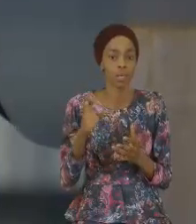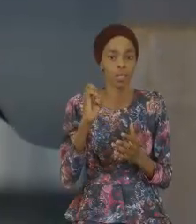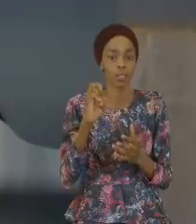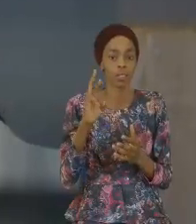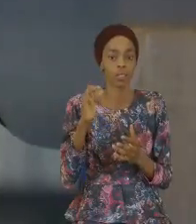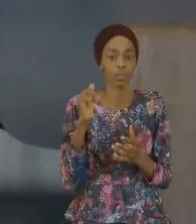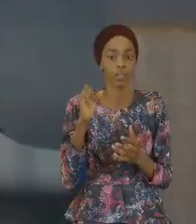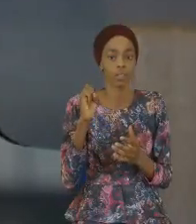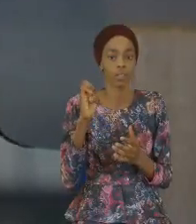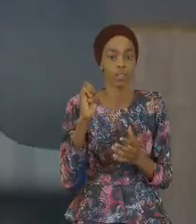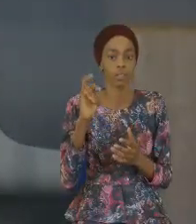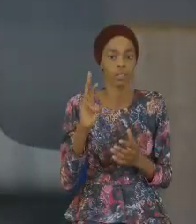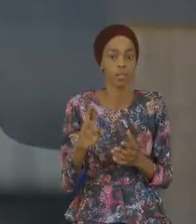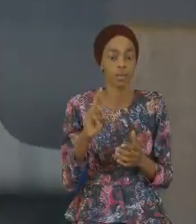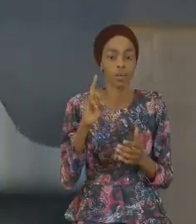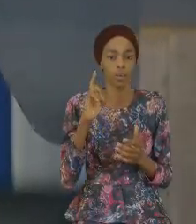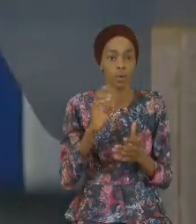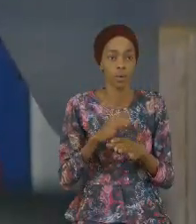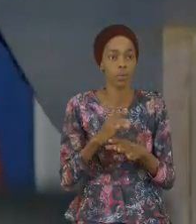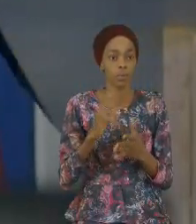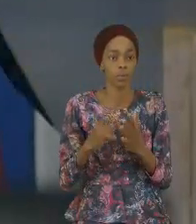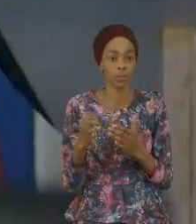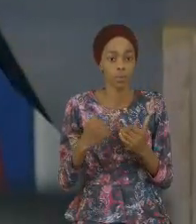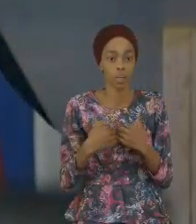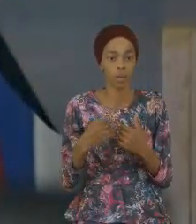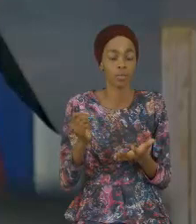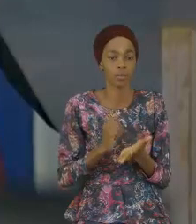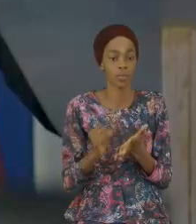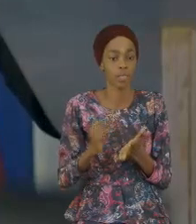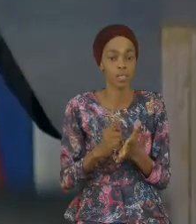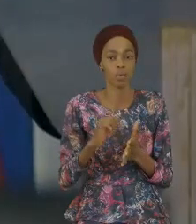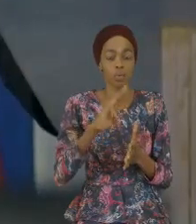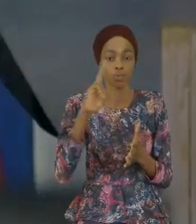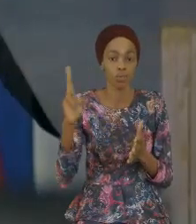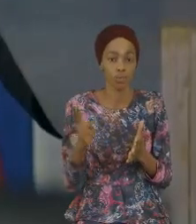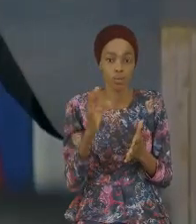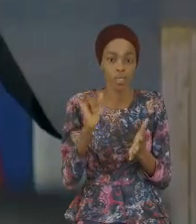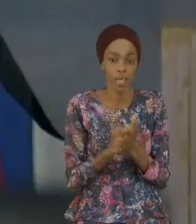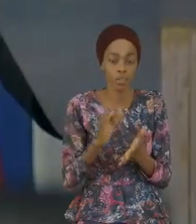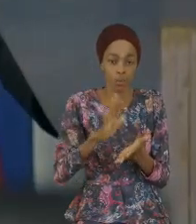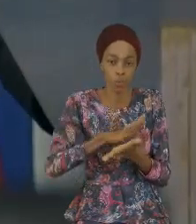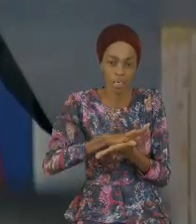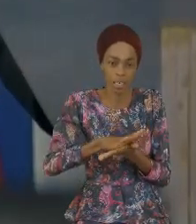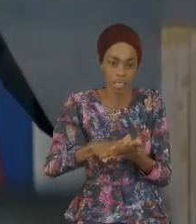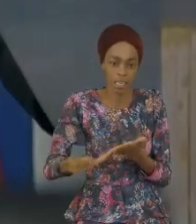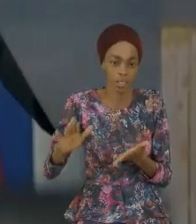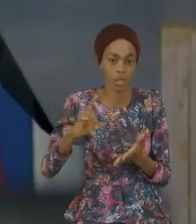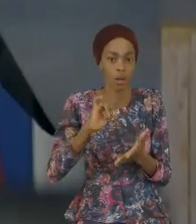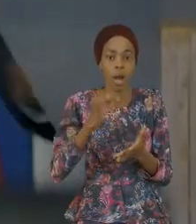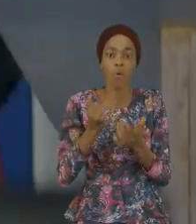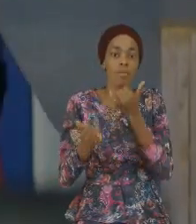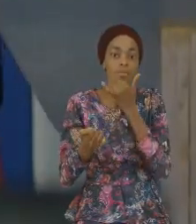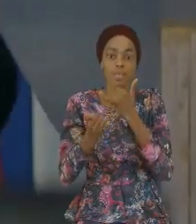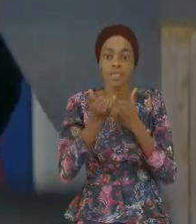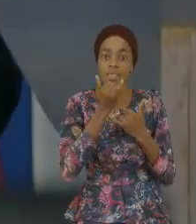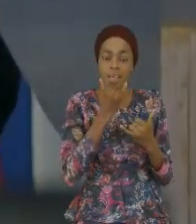Everything doesn't clear off. We have to run that eraser again. And we have to run that eraser over and over and